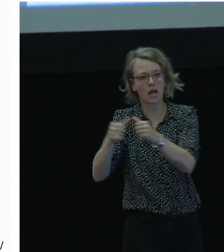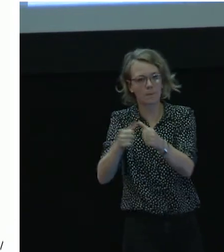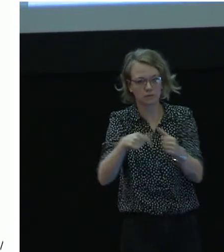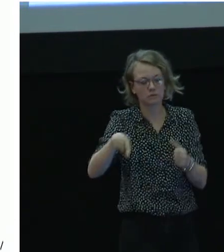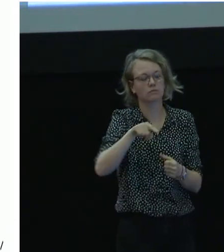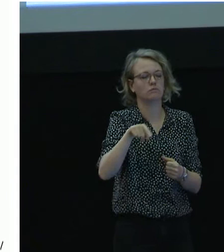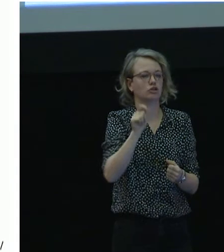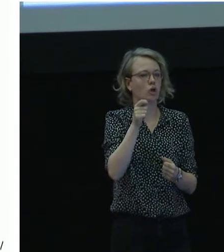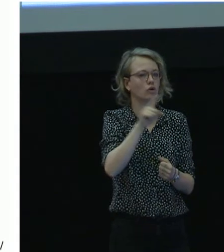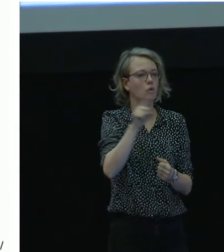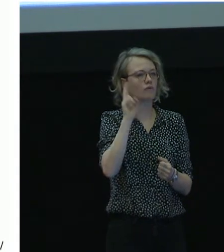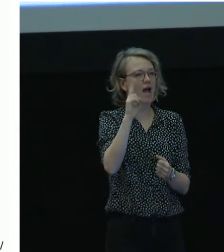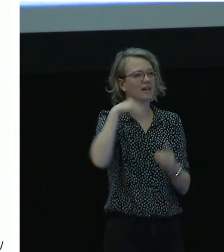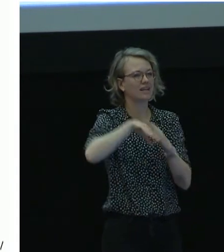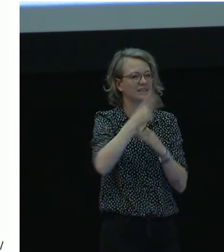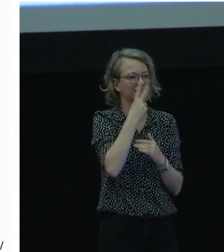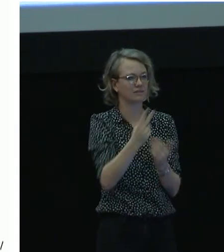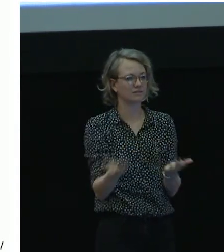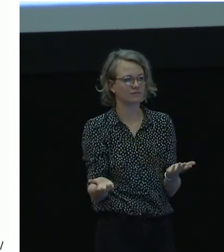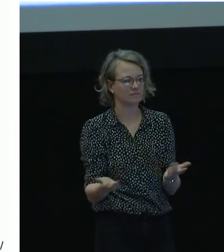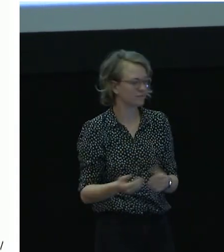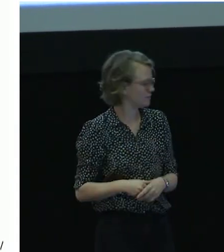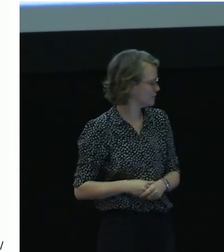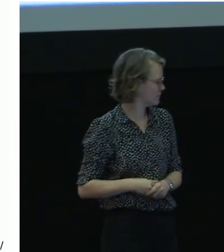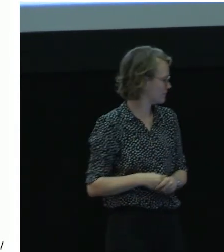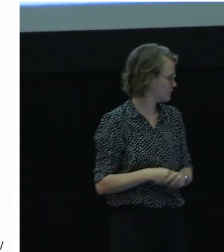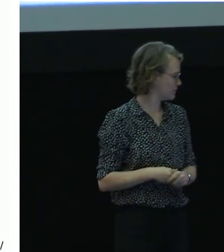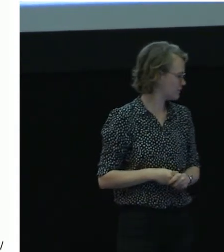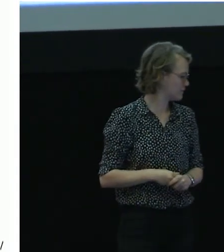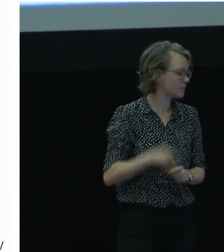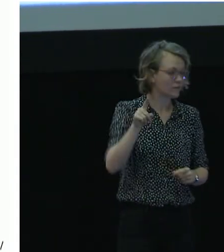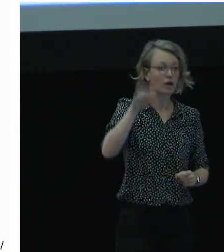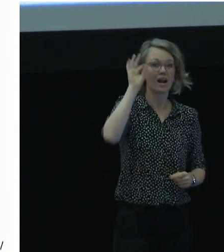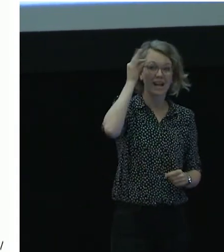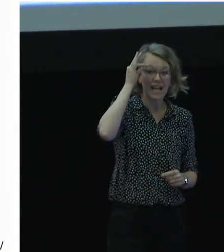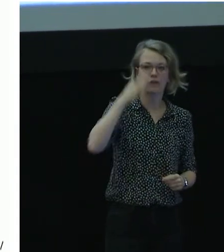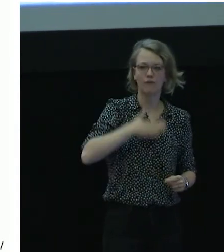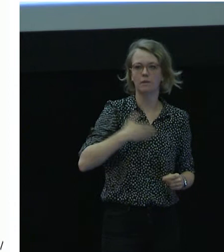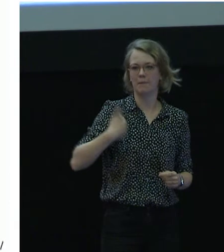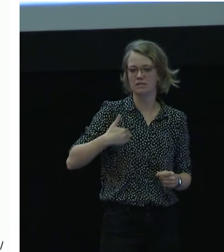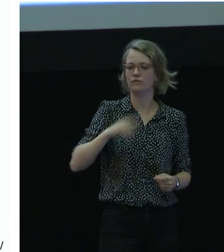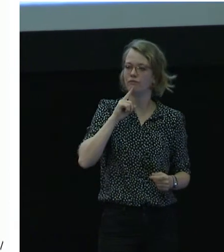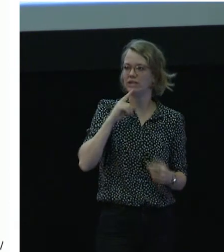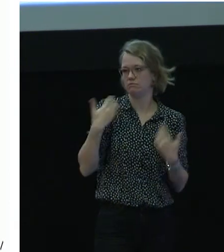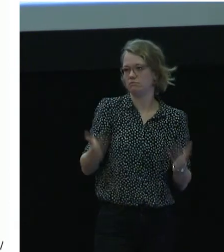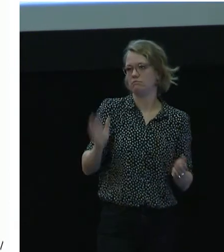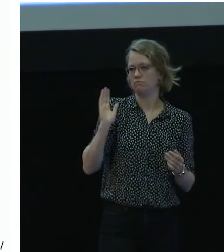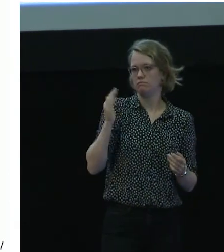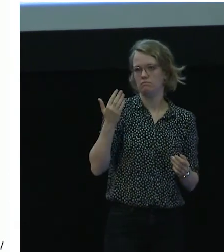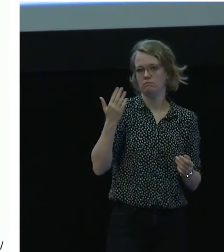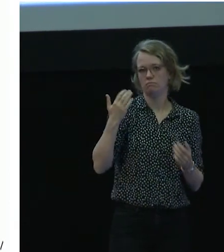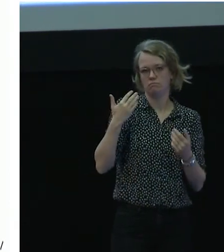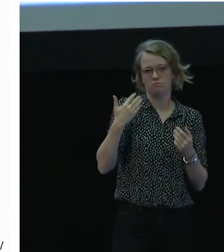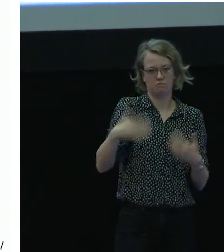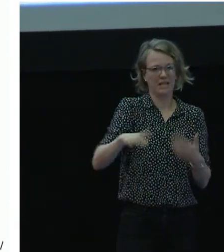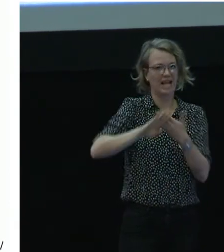ourselves. And if we understand how people adapt themselves to their surroundings, we can use that to